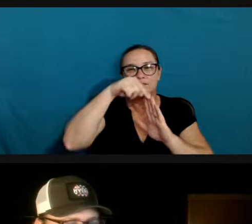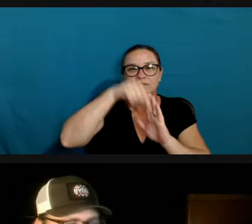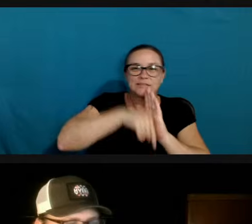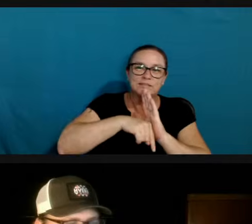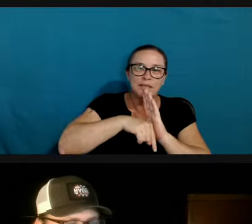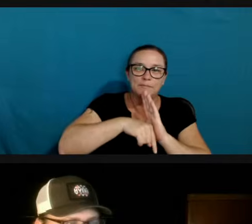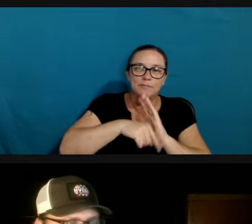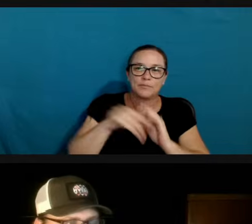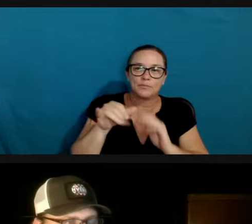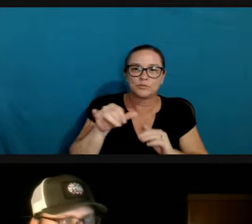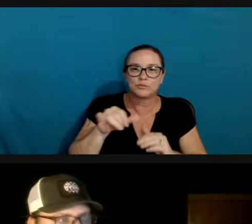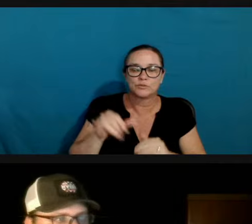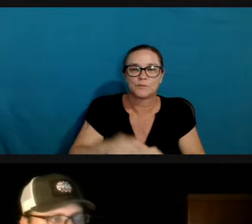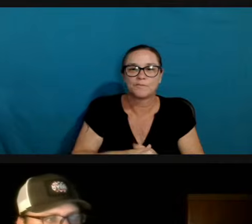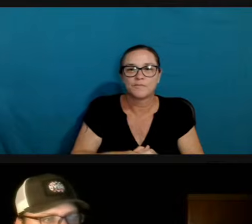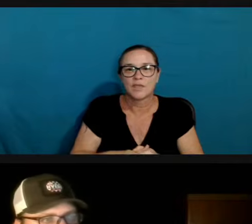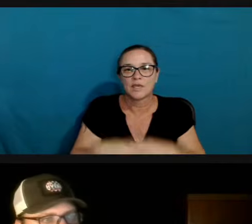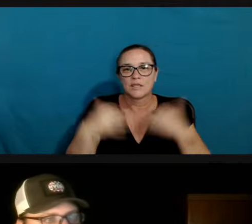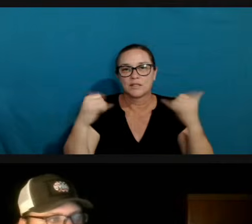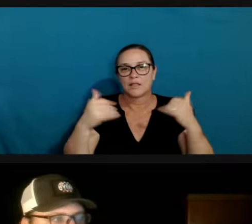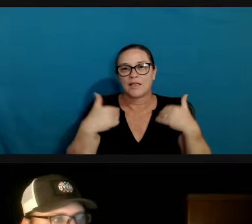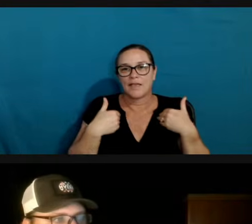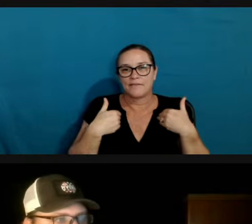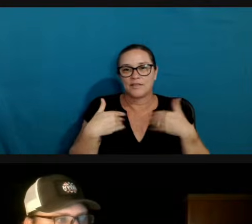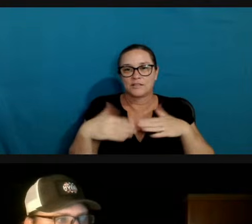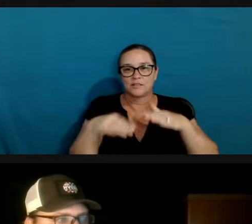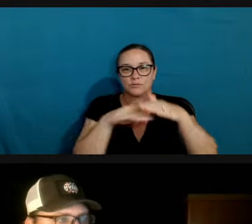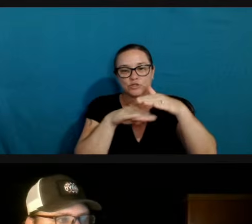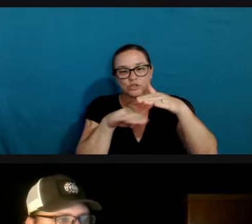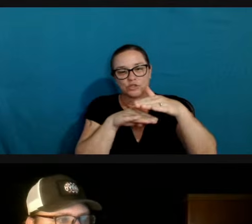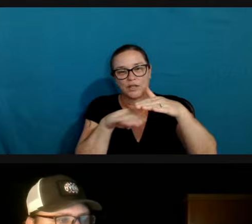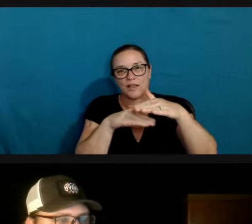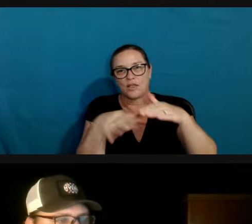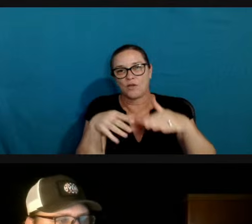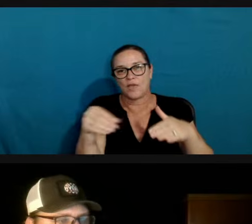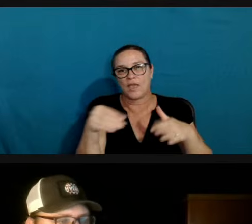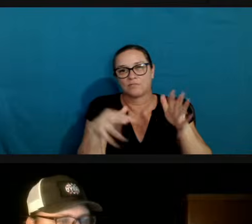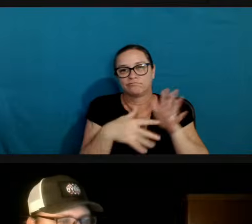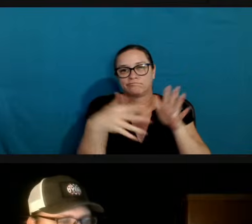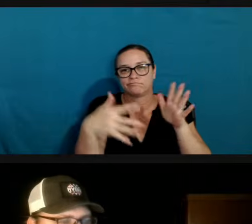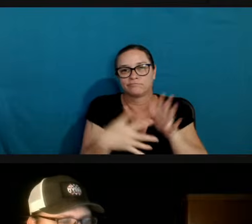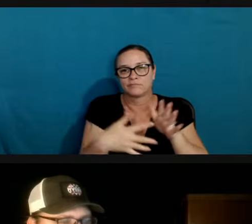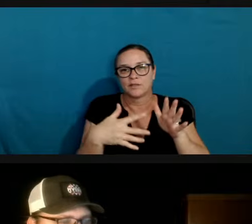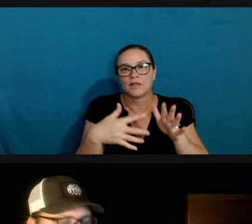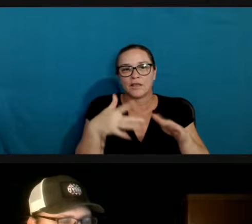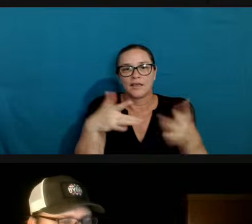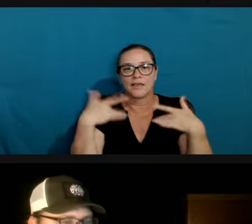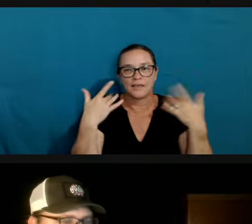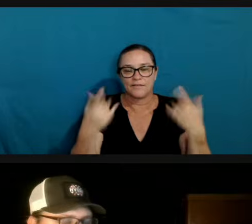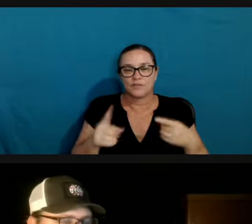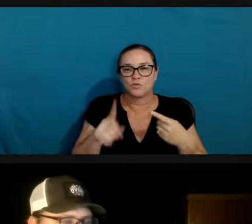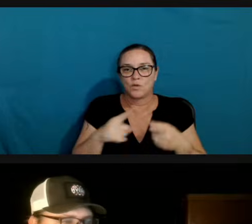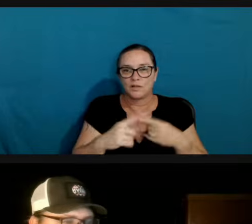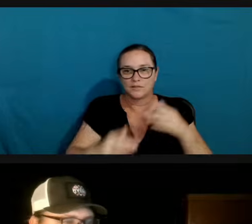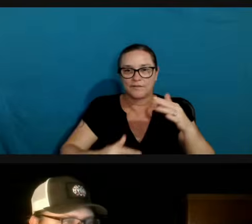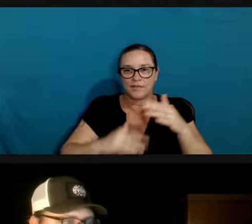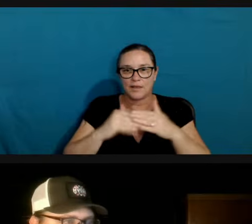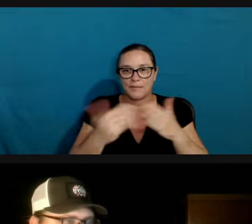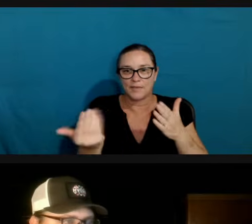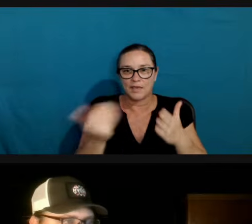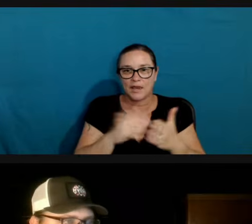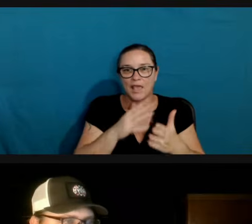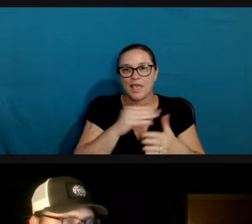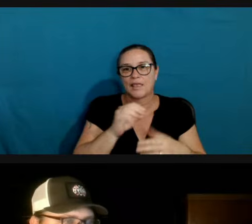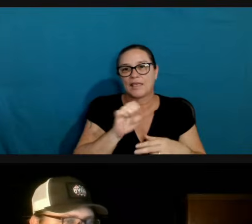well. Still having some shallow sporadic events around Mauna Loa as it continues to refill, and on its east